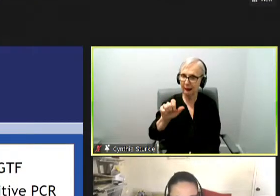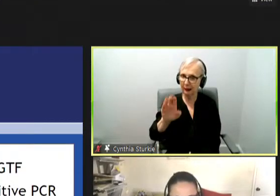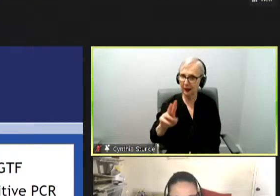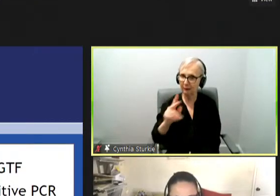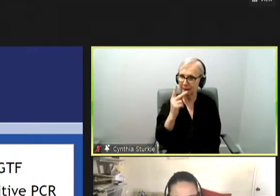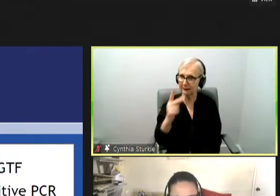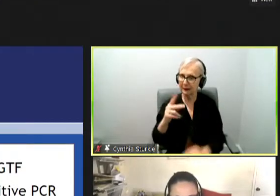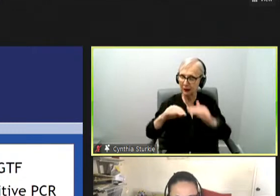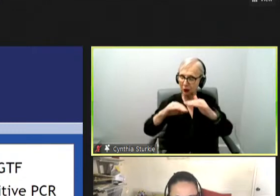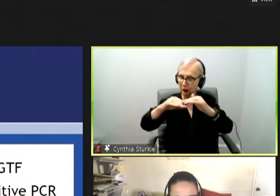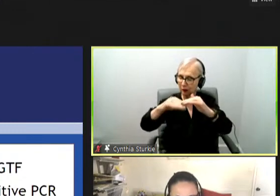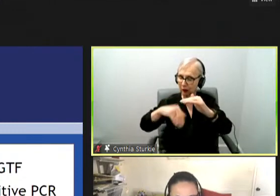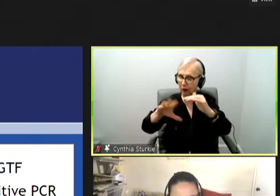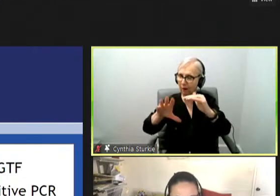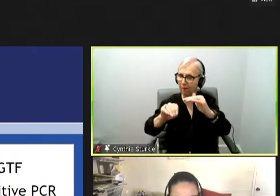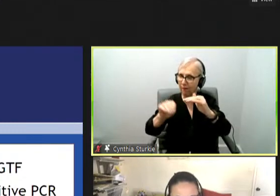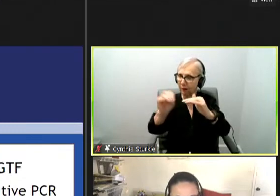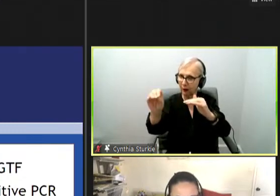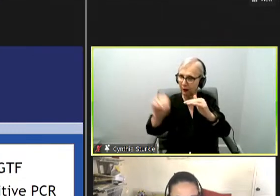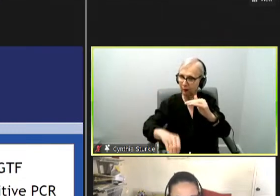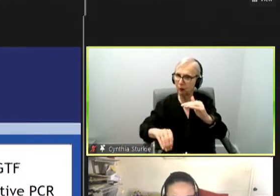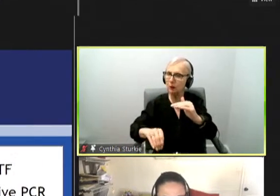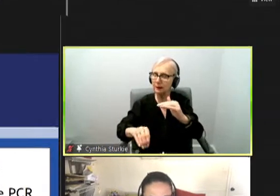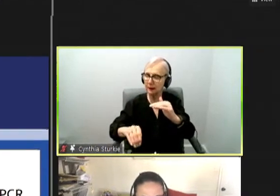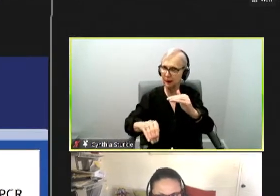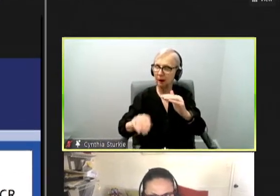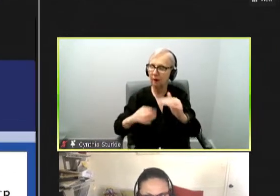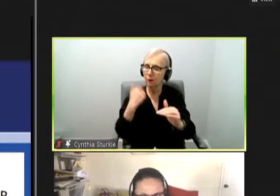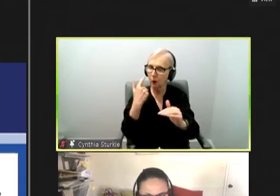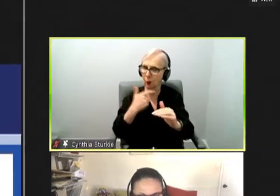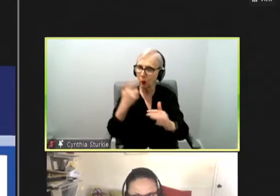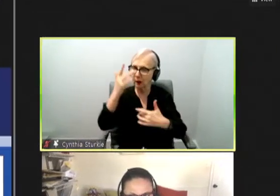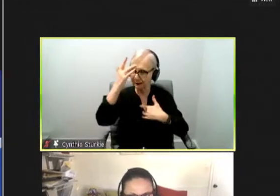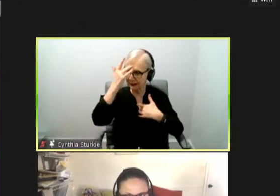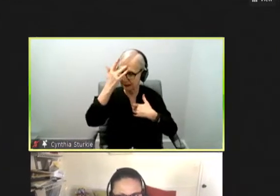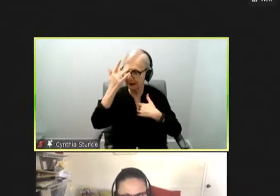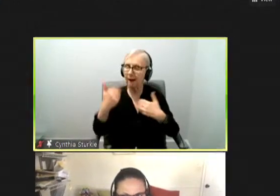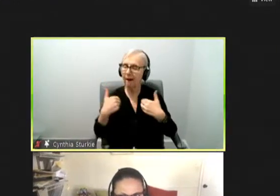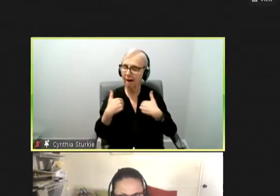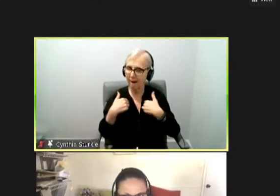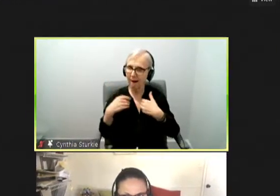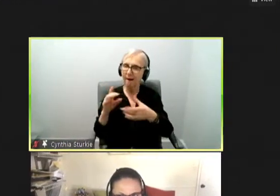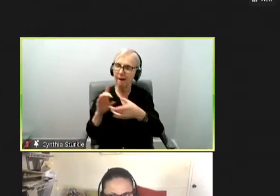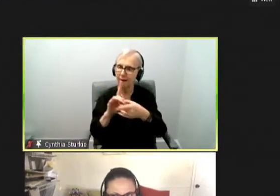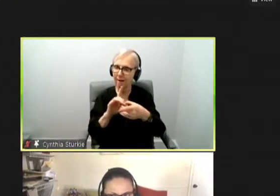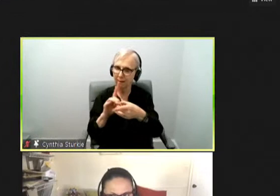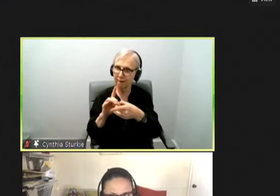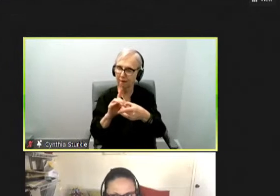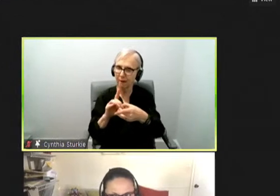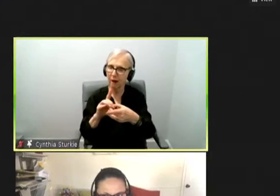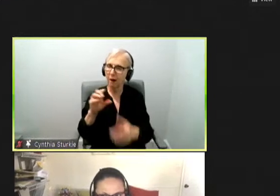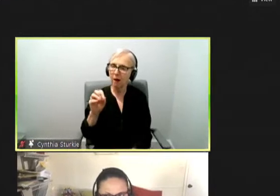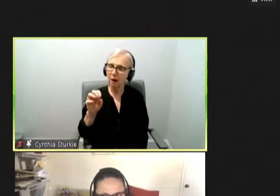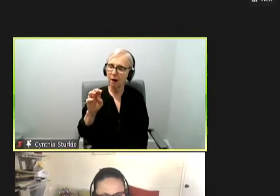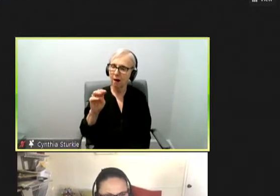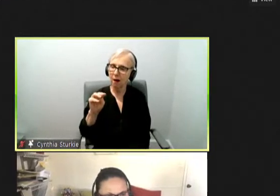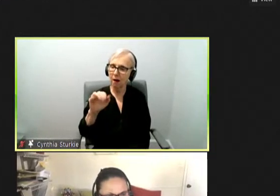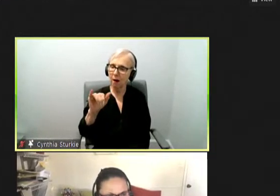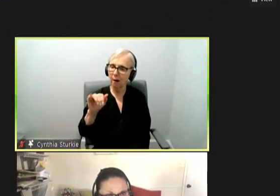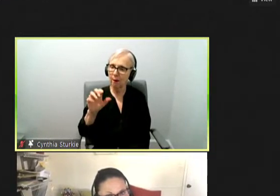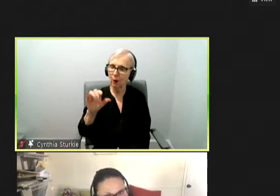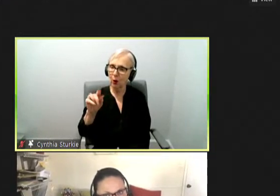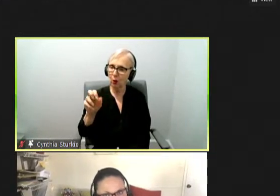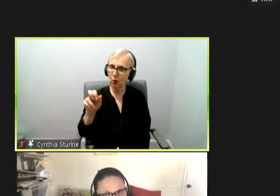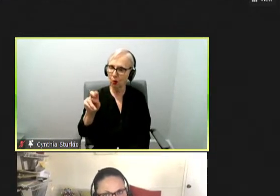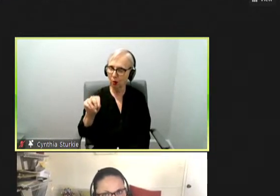below 50% of the PCR specimens that are being tested there do have this S-gene target failure associated with Omicron.